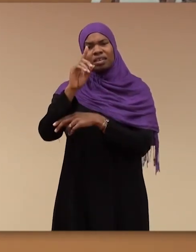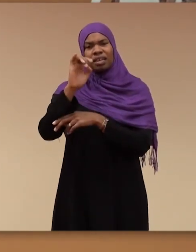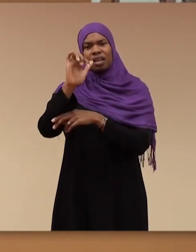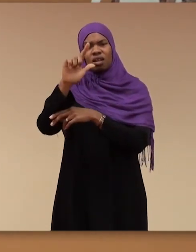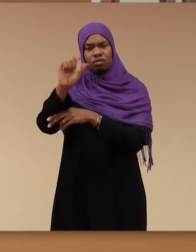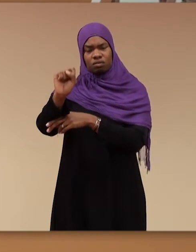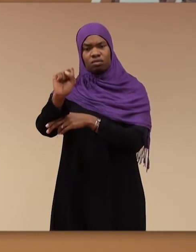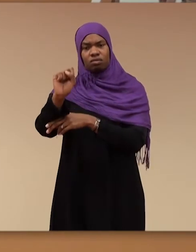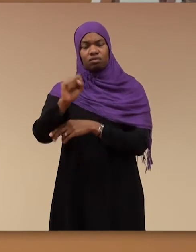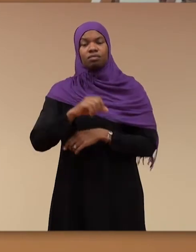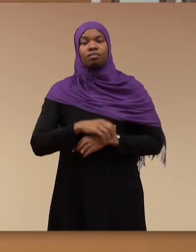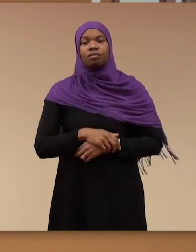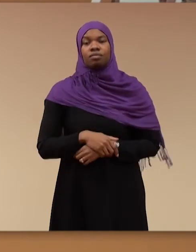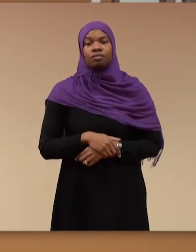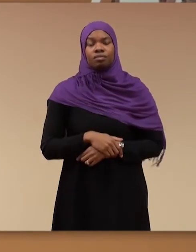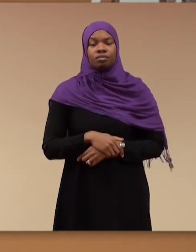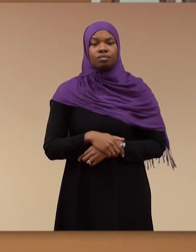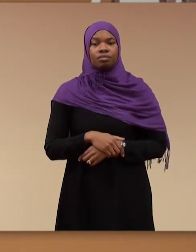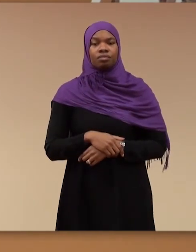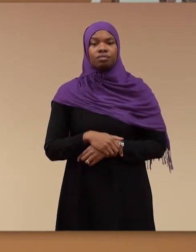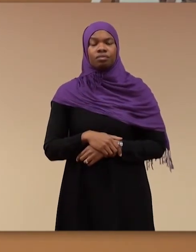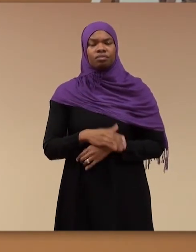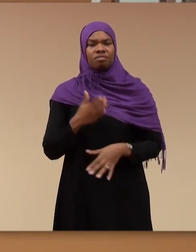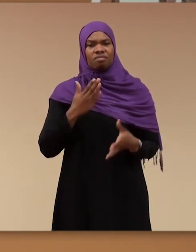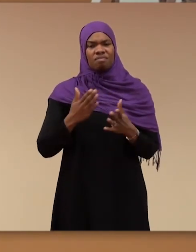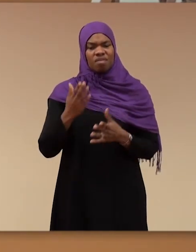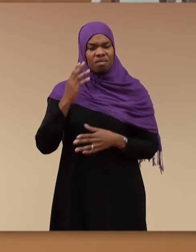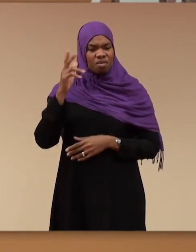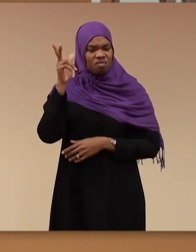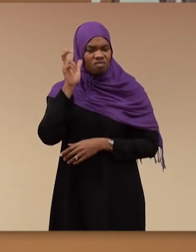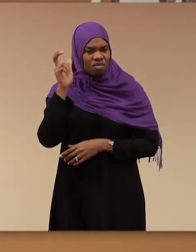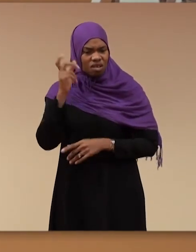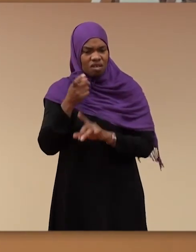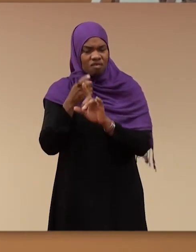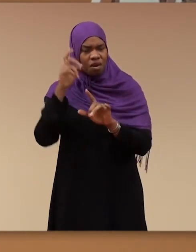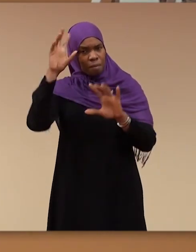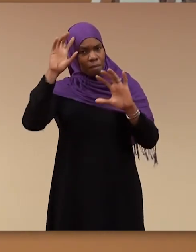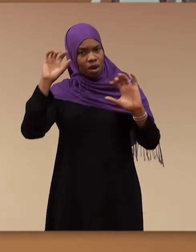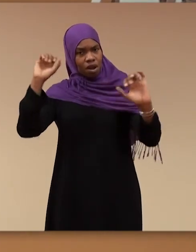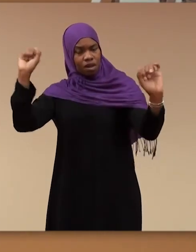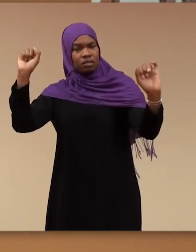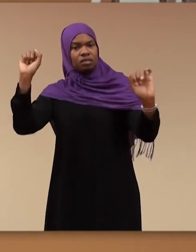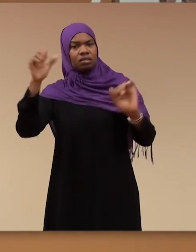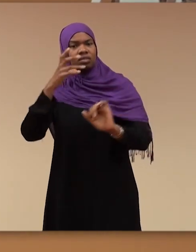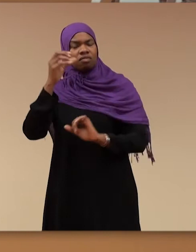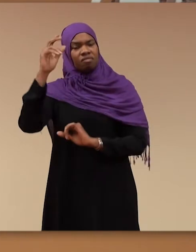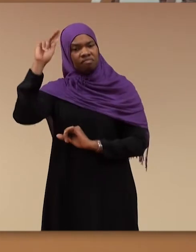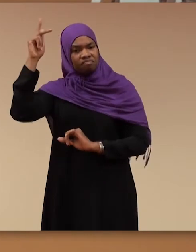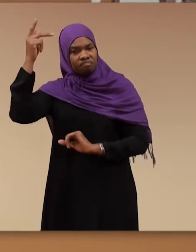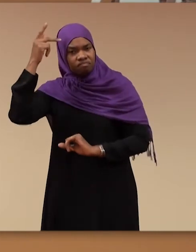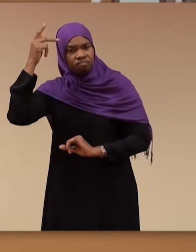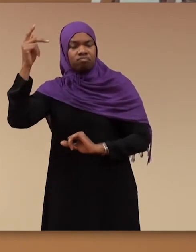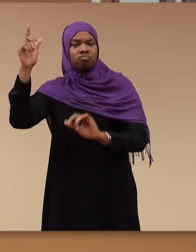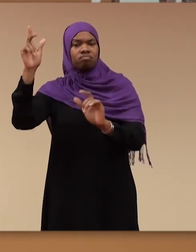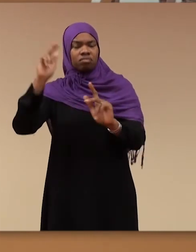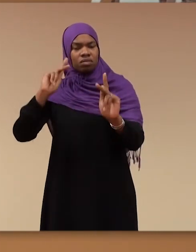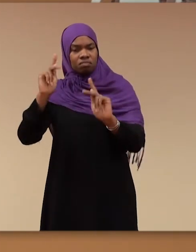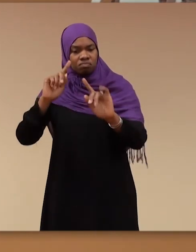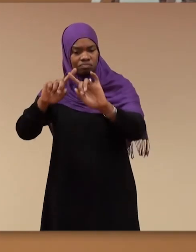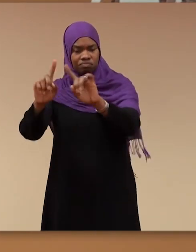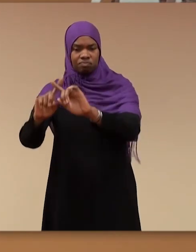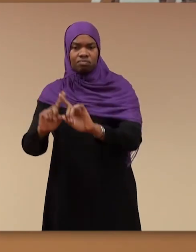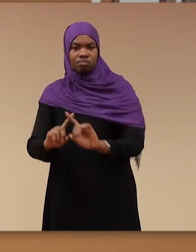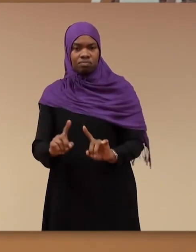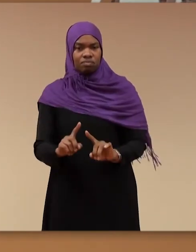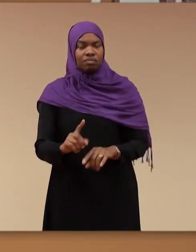hear this many times from philosophers, from presidents, when they talk about the West, United States, they say this